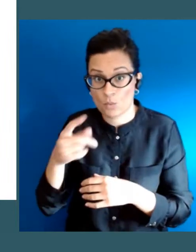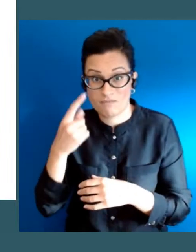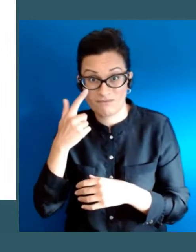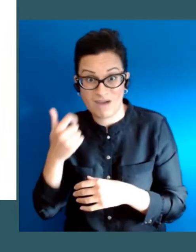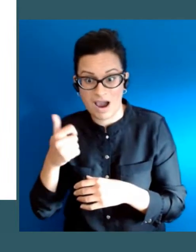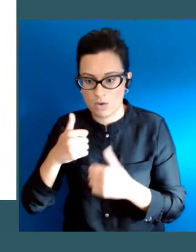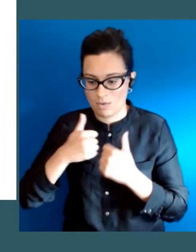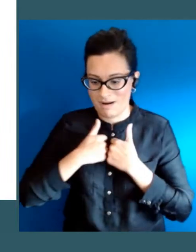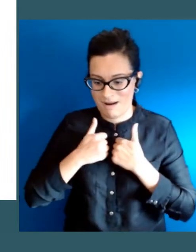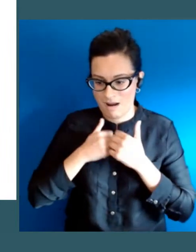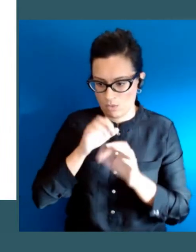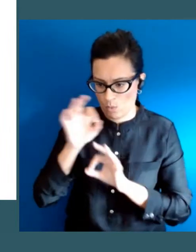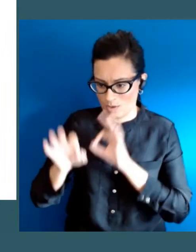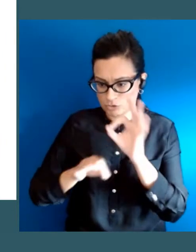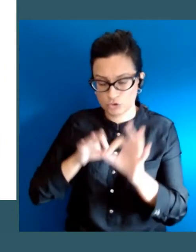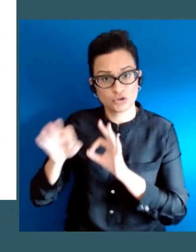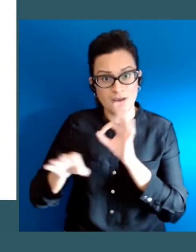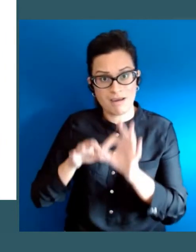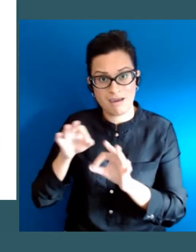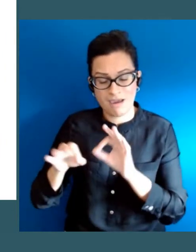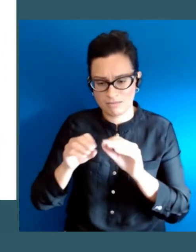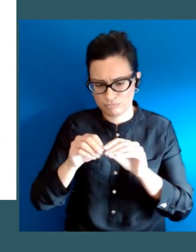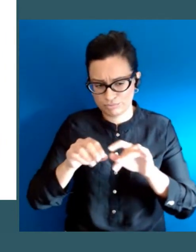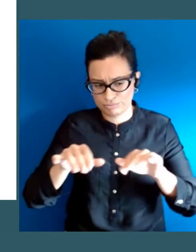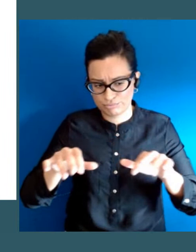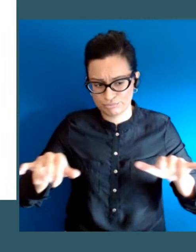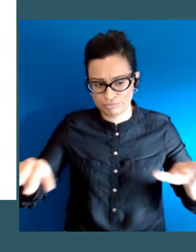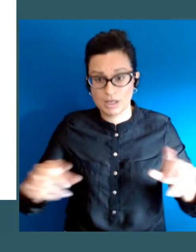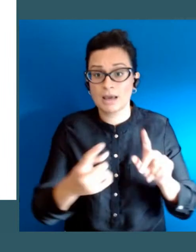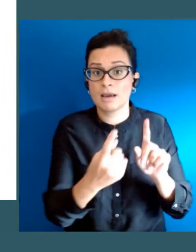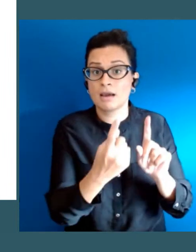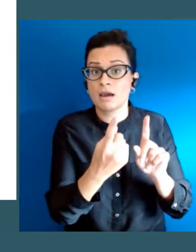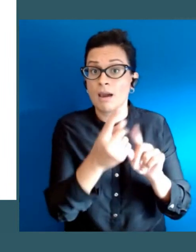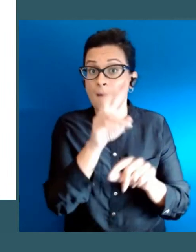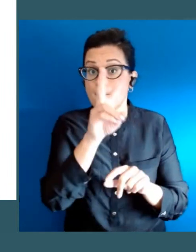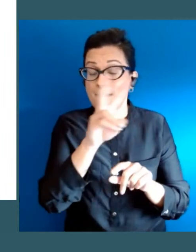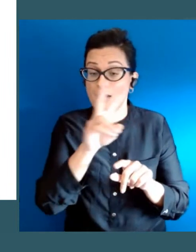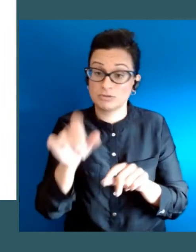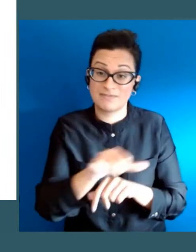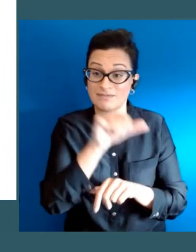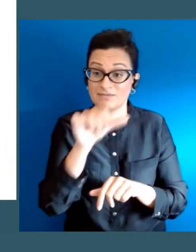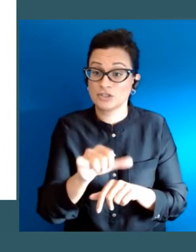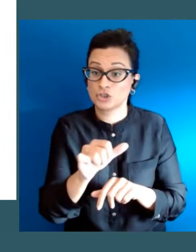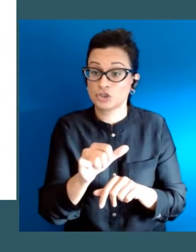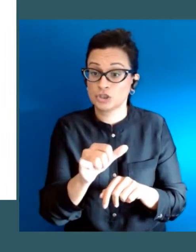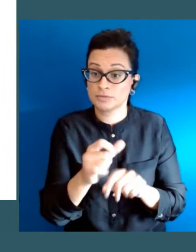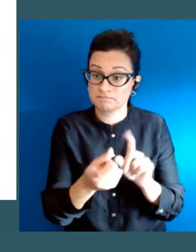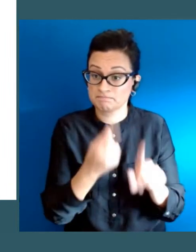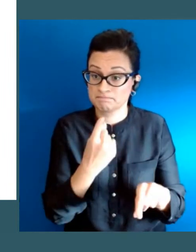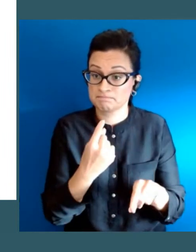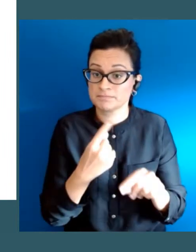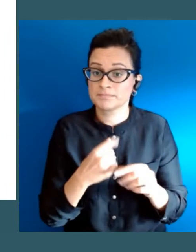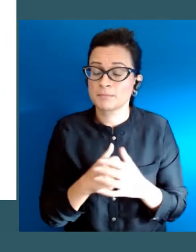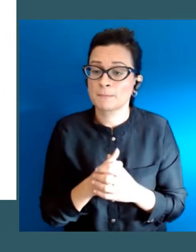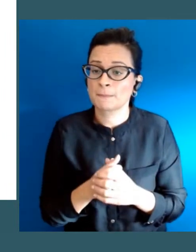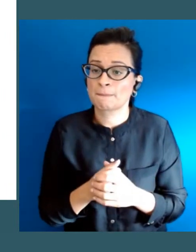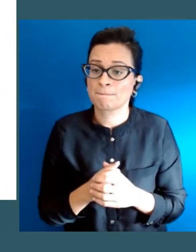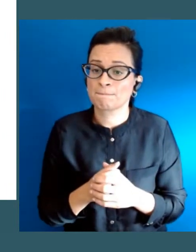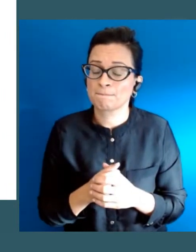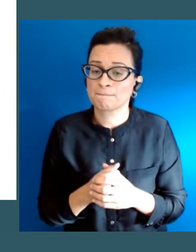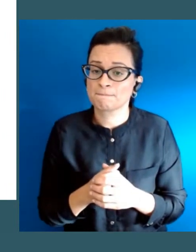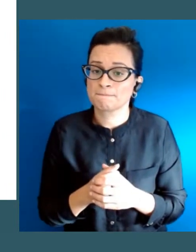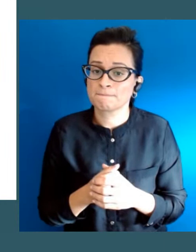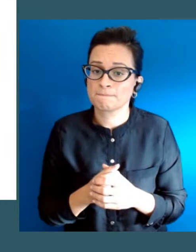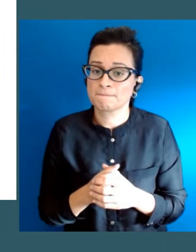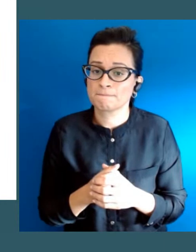that we distributed and the parents completed these questions, we found that in spite